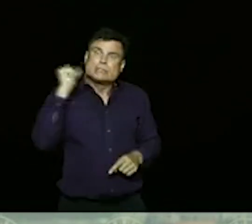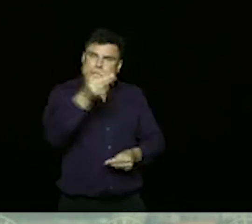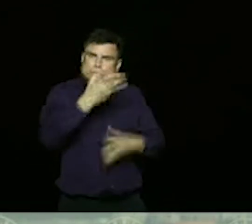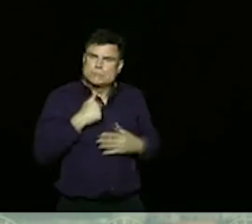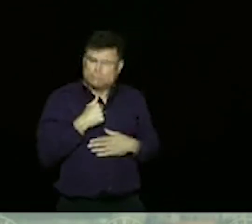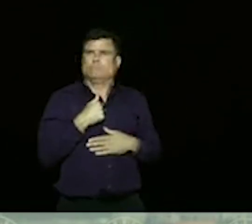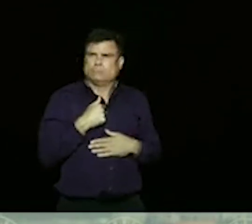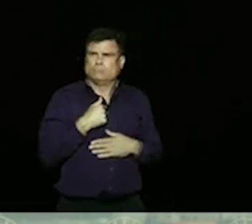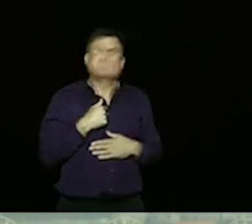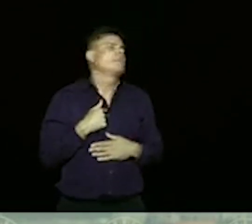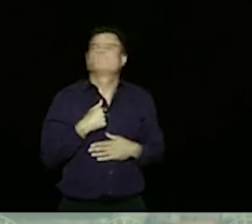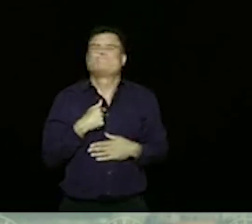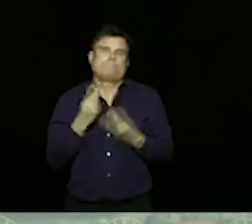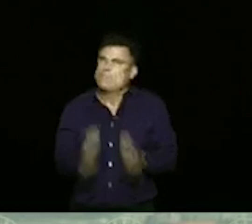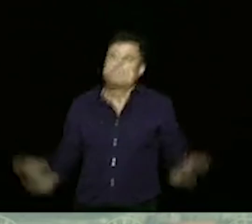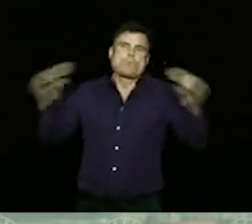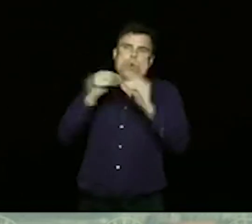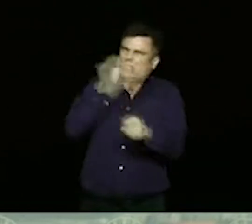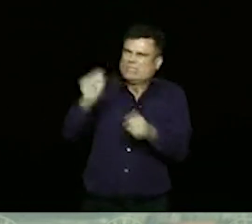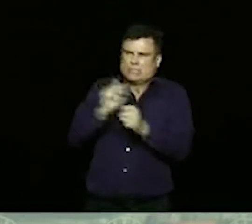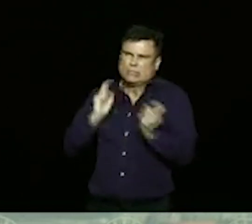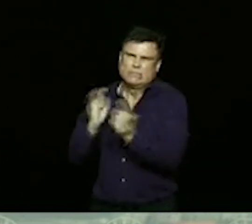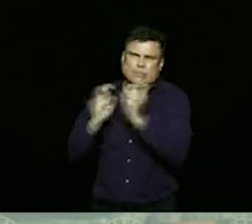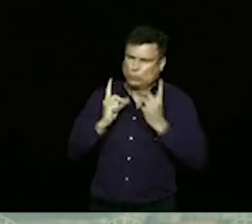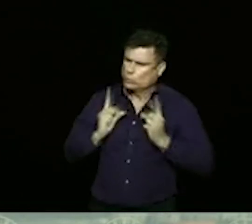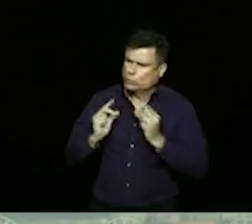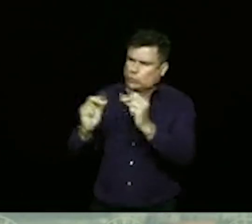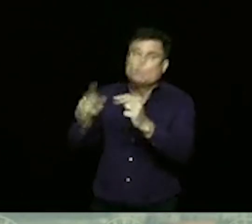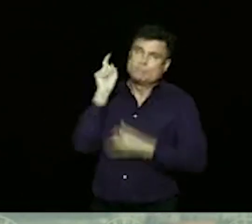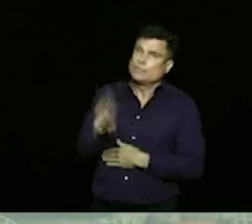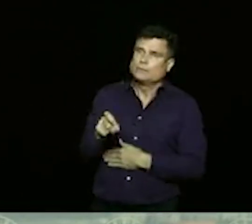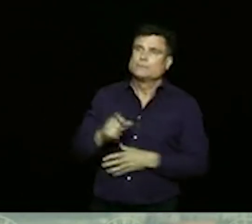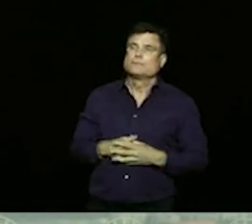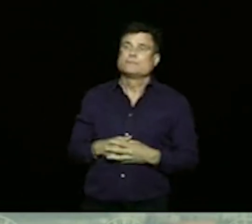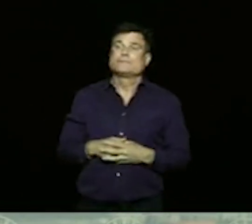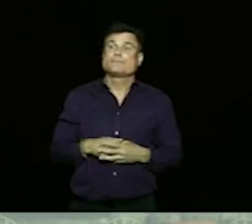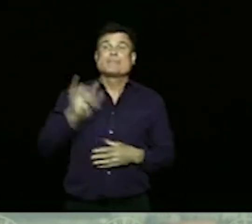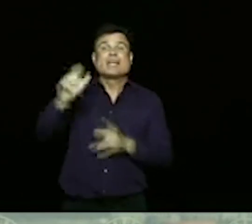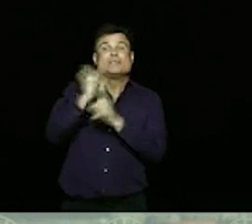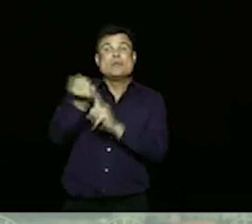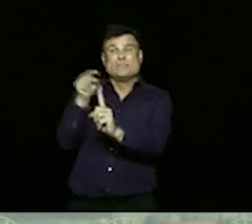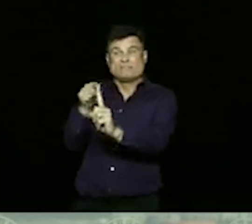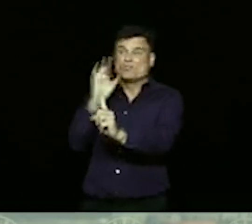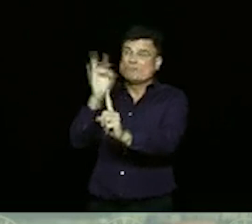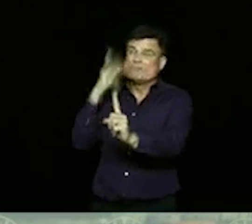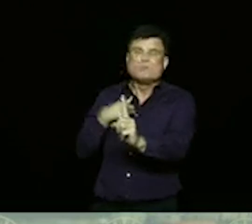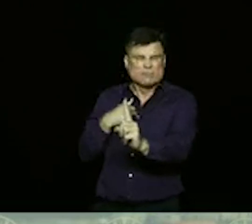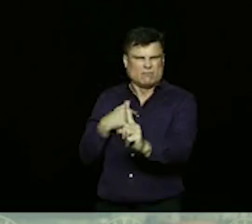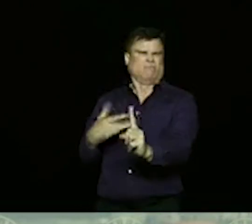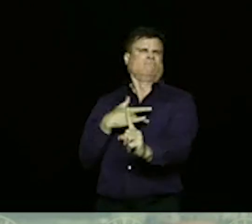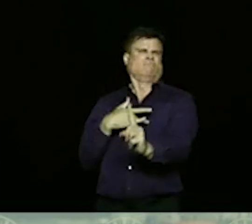beyond disappointing, but at the same time, we have to continue to make the progress we're making. We have to continue to work. We have to continue to do the work